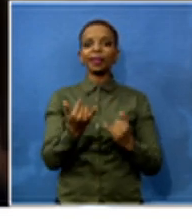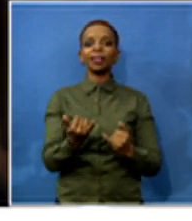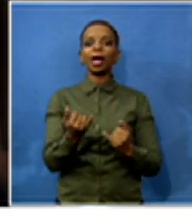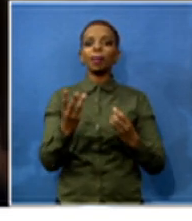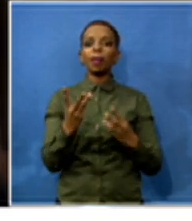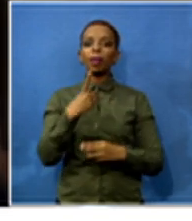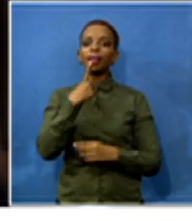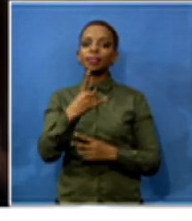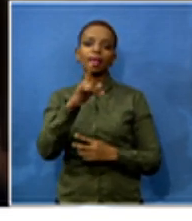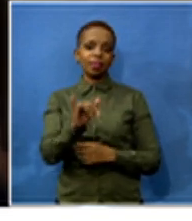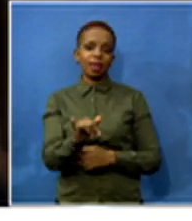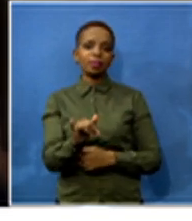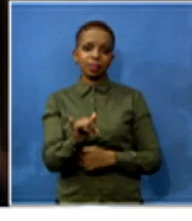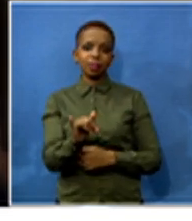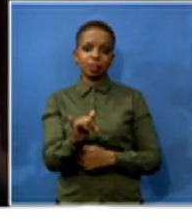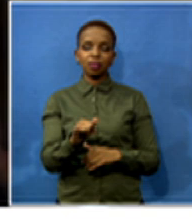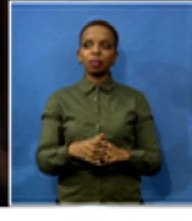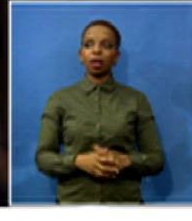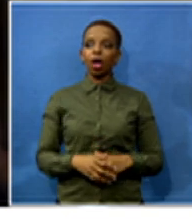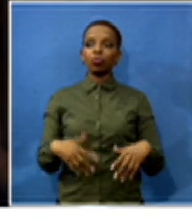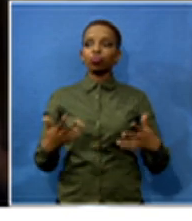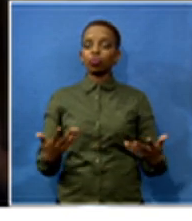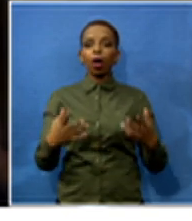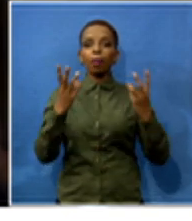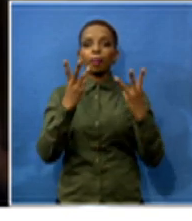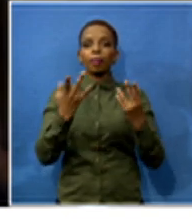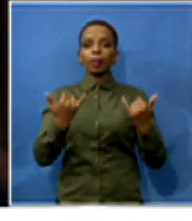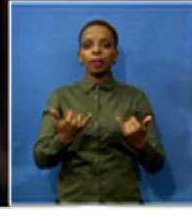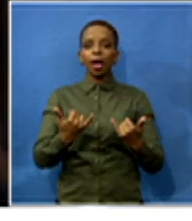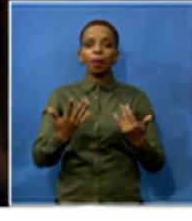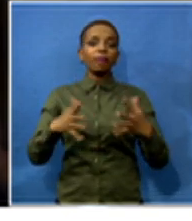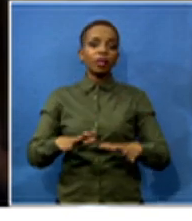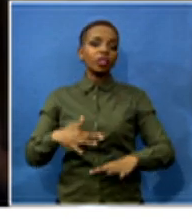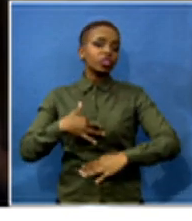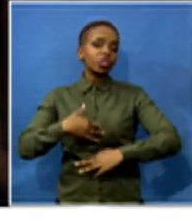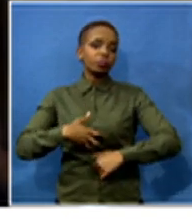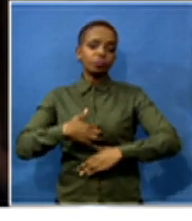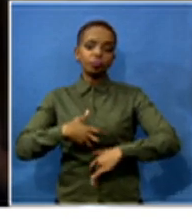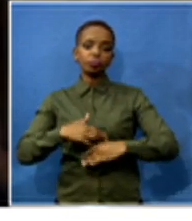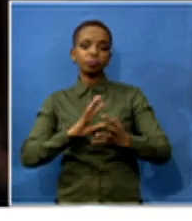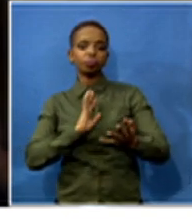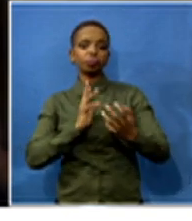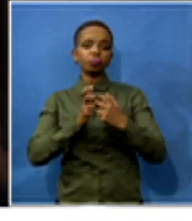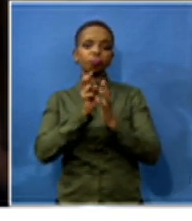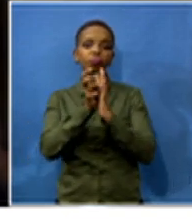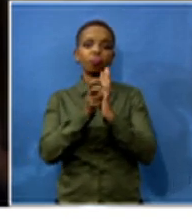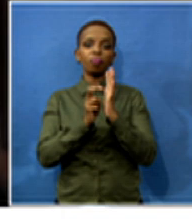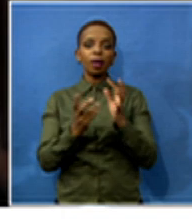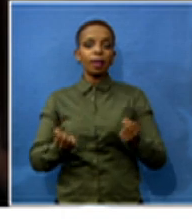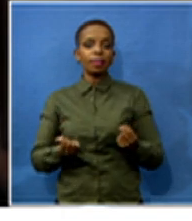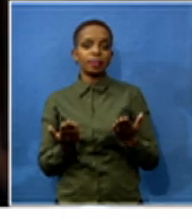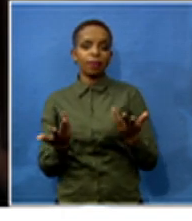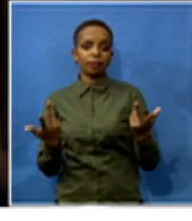that. So as people have adjusted to the measures, as services have adjusted